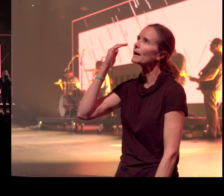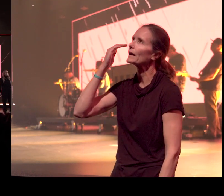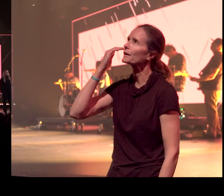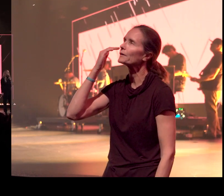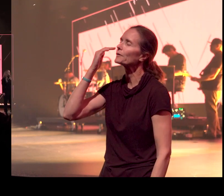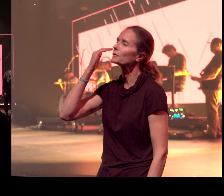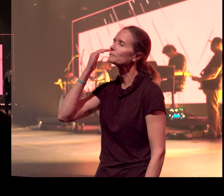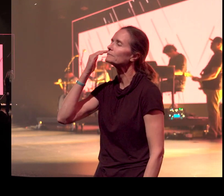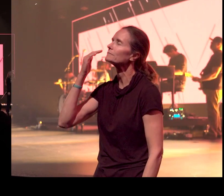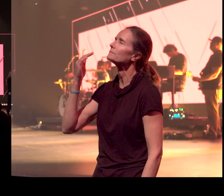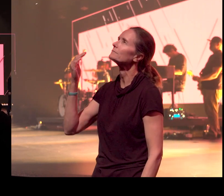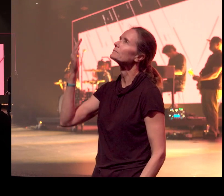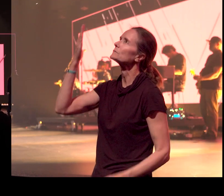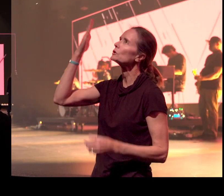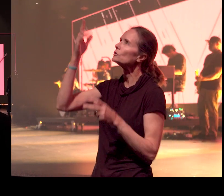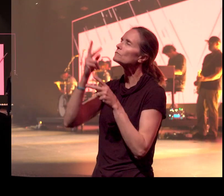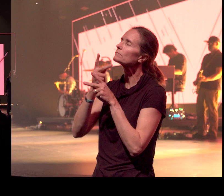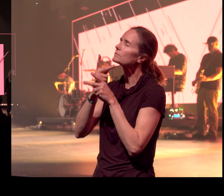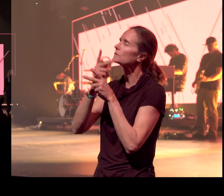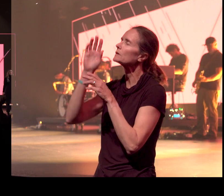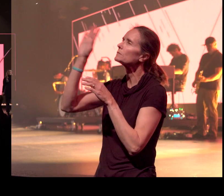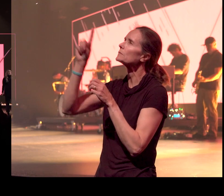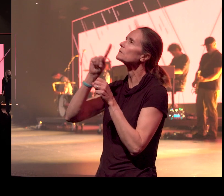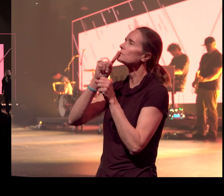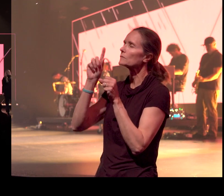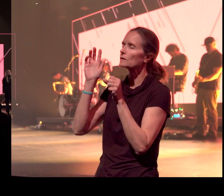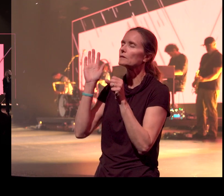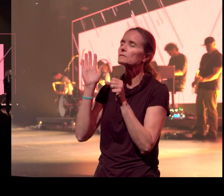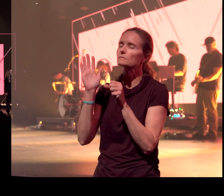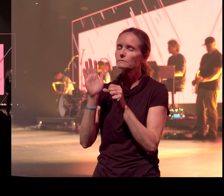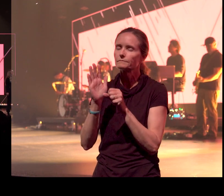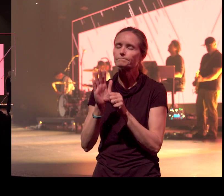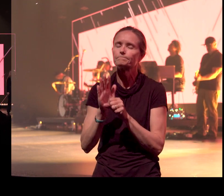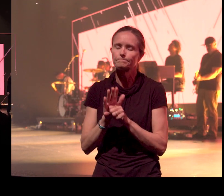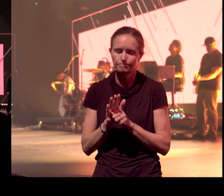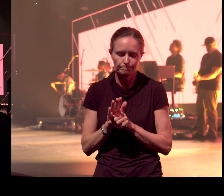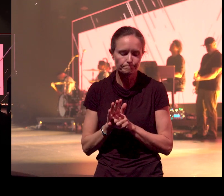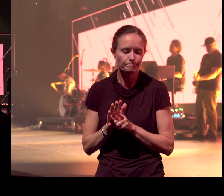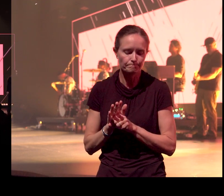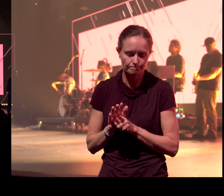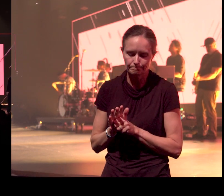I know that you will keep your